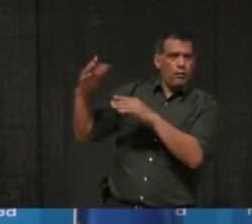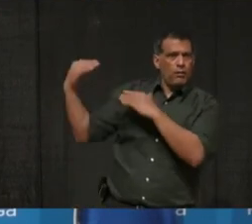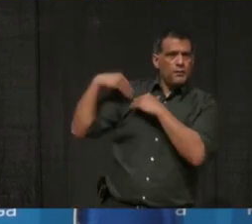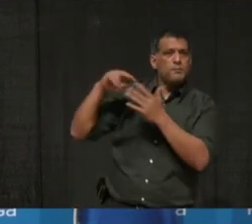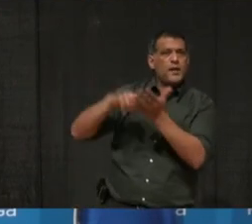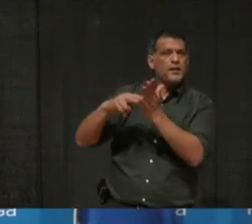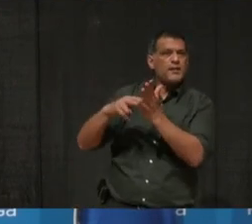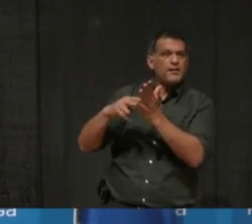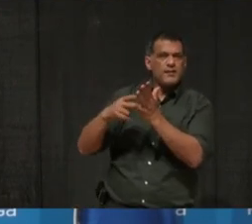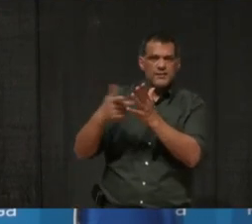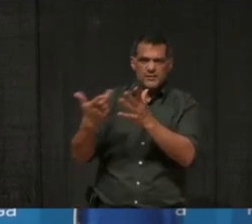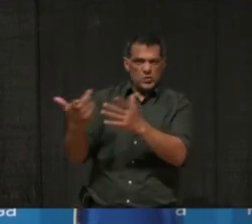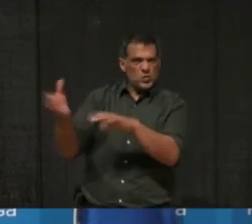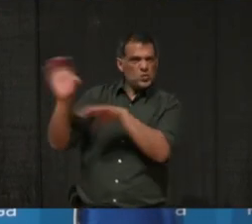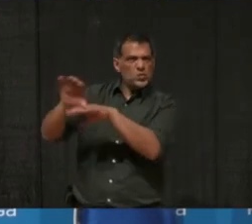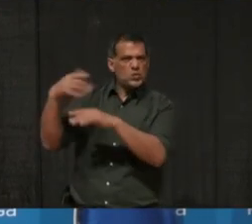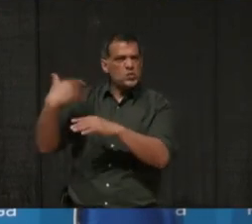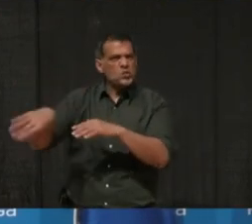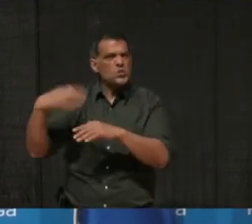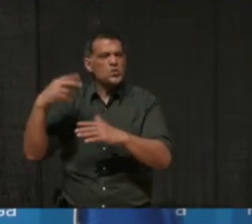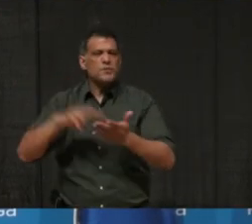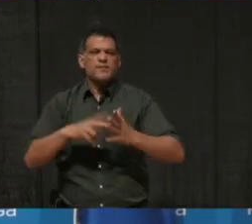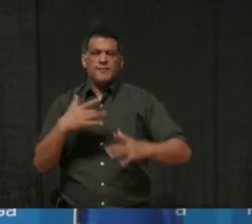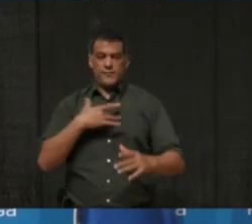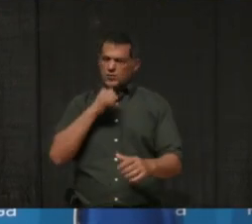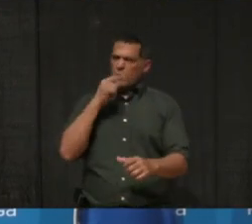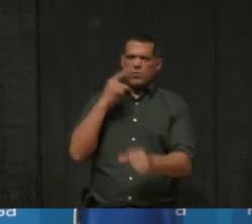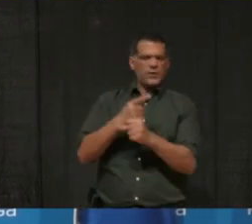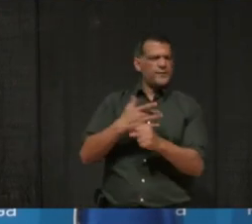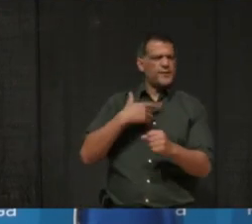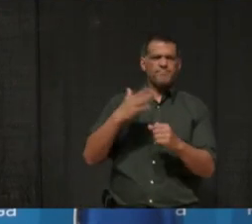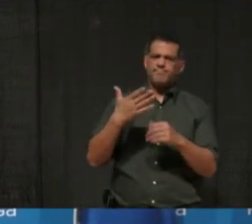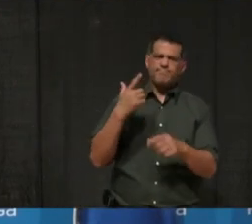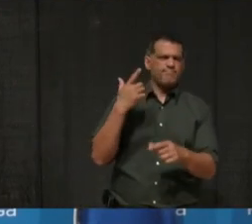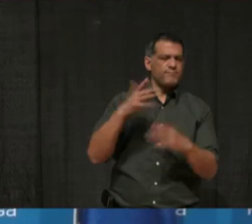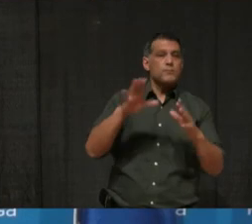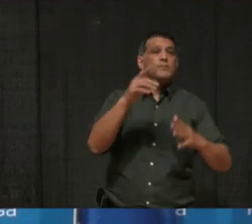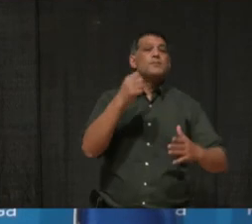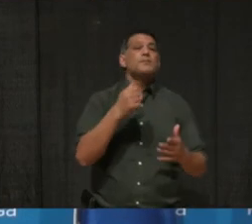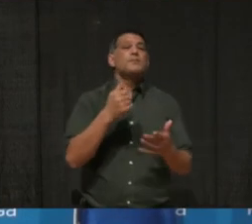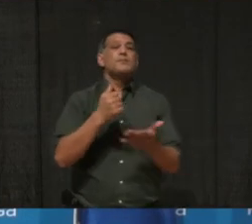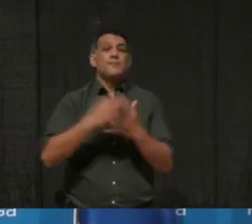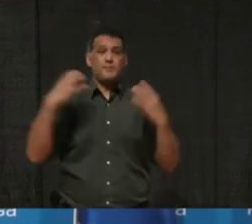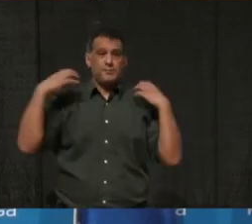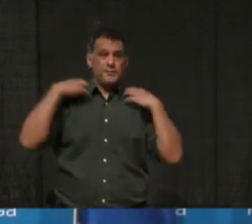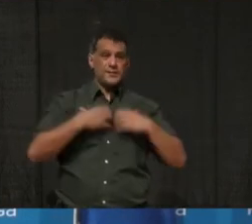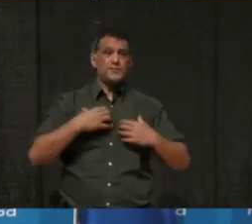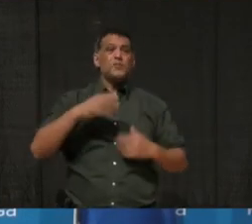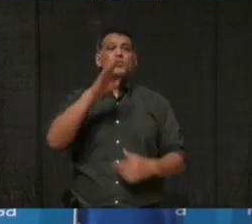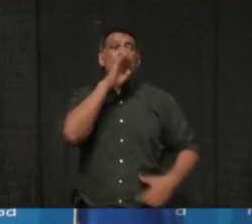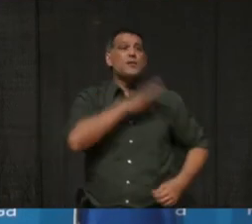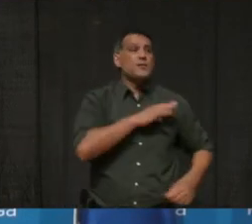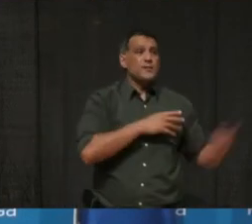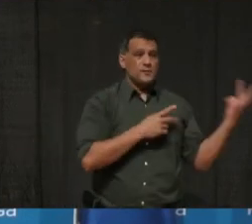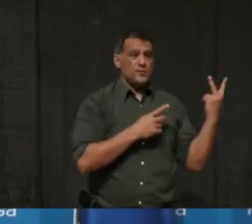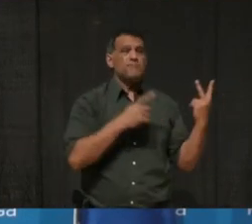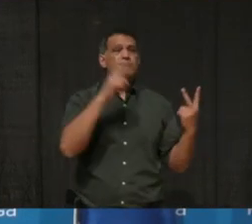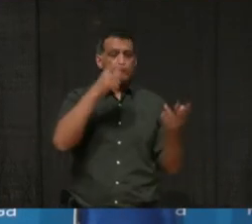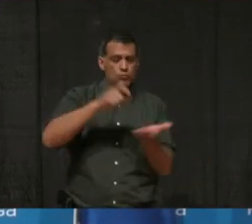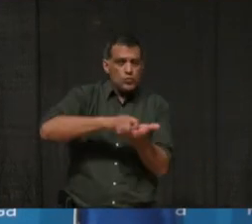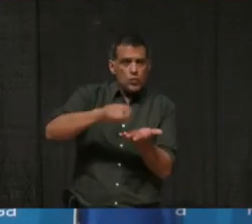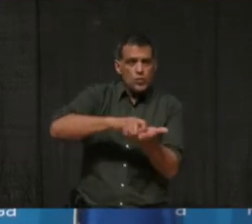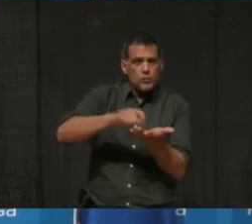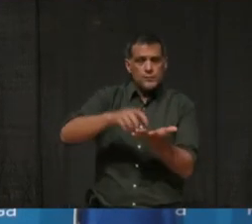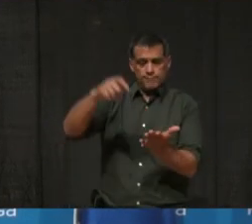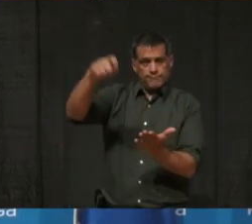them. I wrote an op-ed last week in the Toronto Star, along with Mayor Patrick Brown from Brampton, detailing why